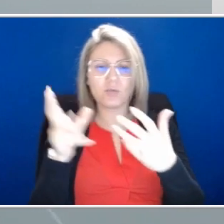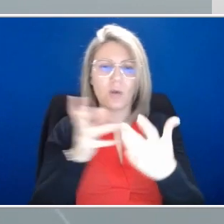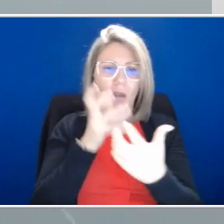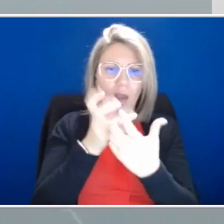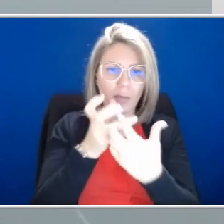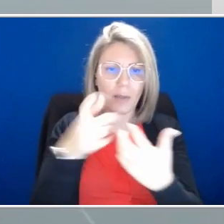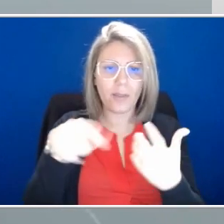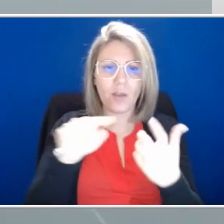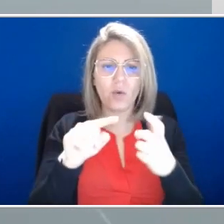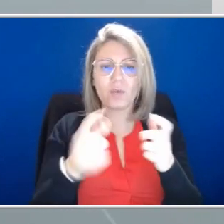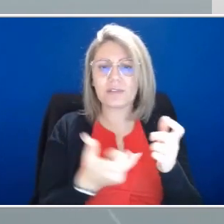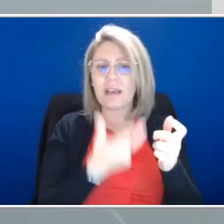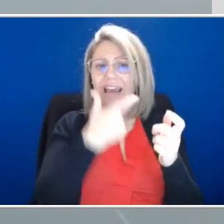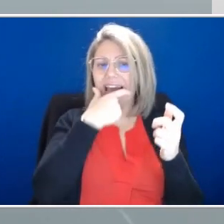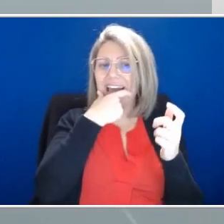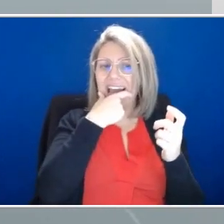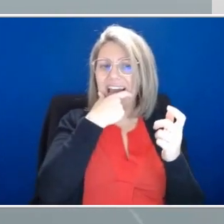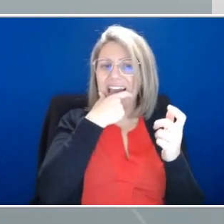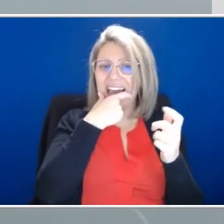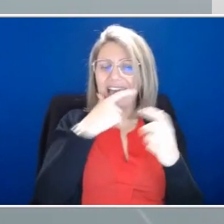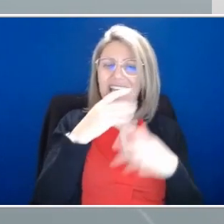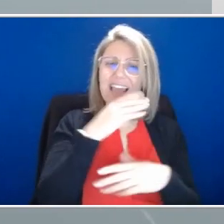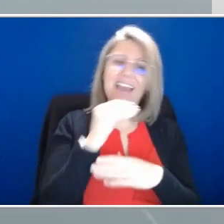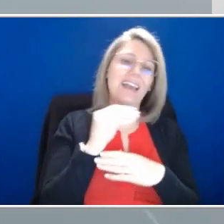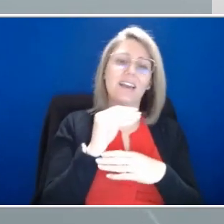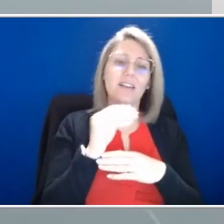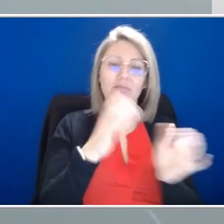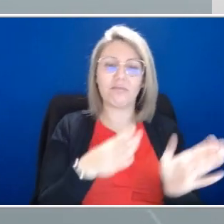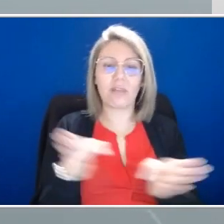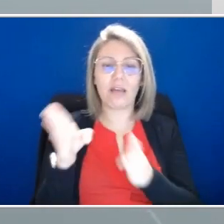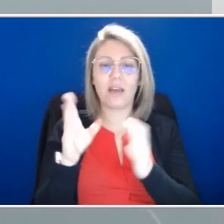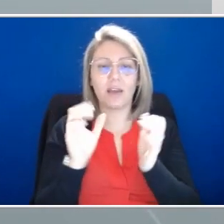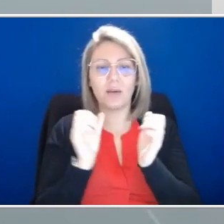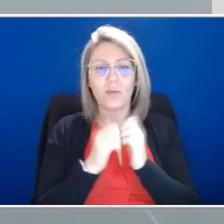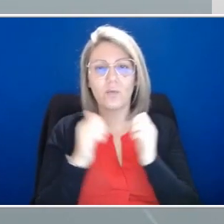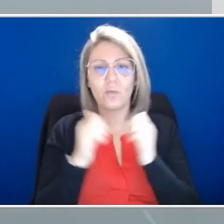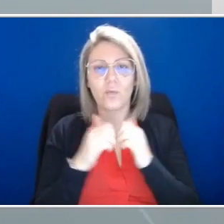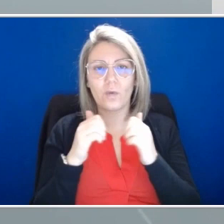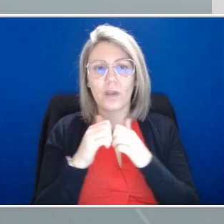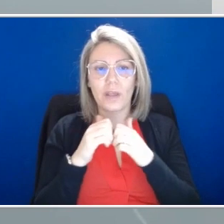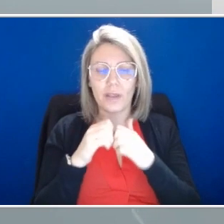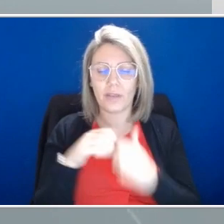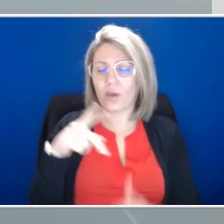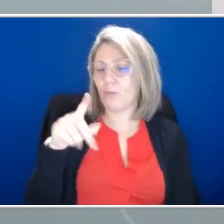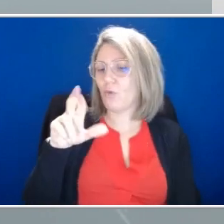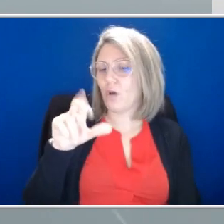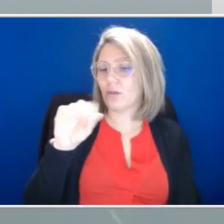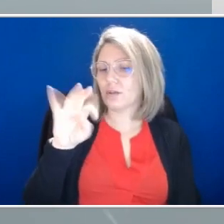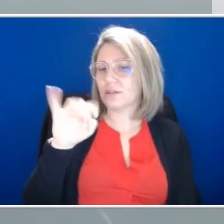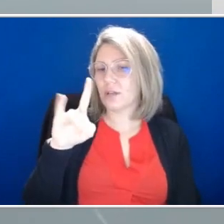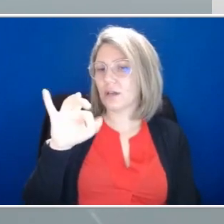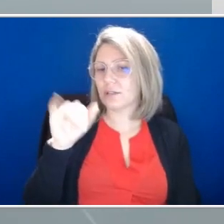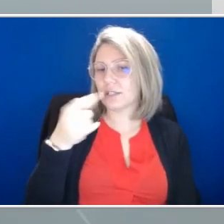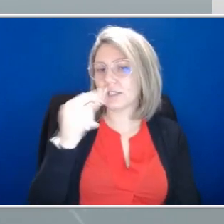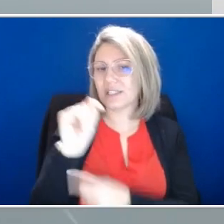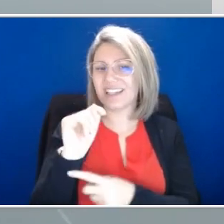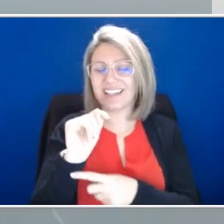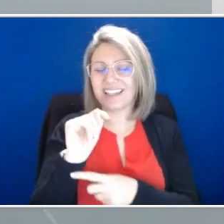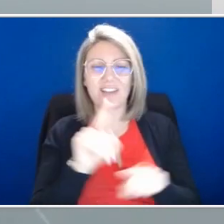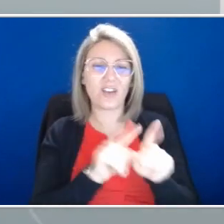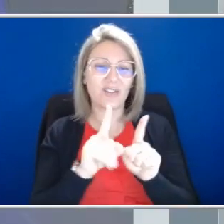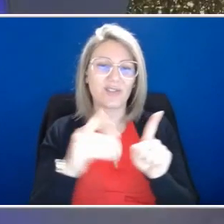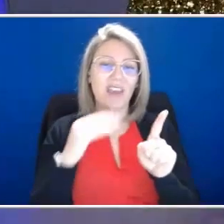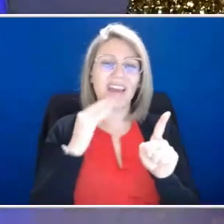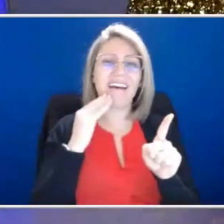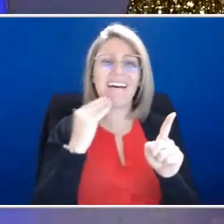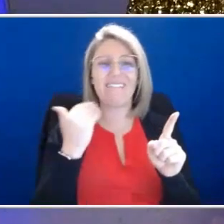in immediately, planning this with a prosthodontist so that we could then get Kyle dentally restored as well. You say you do